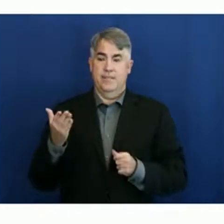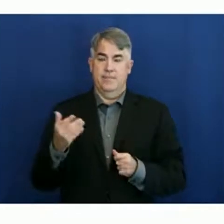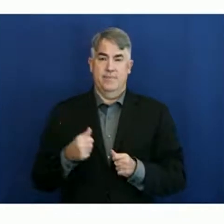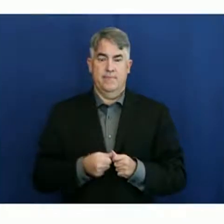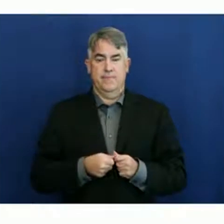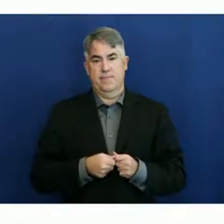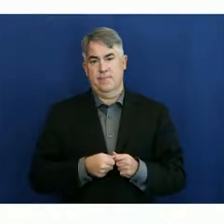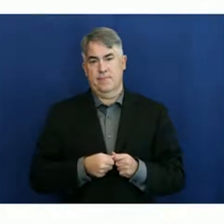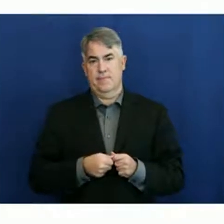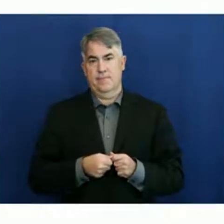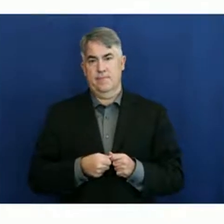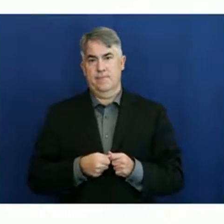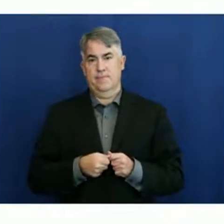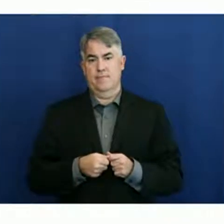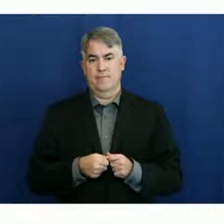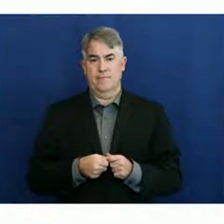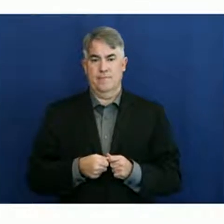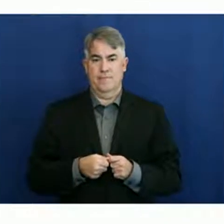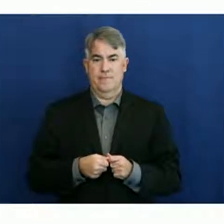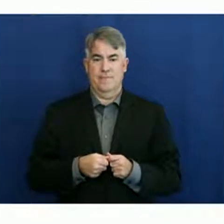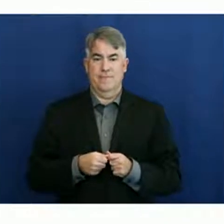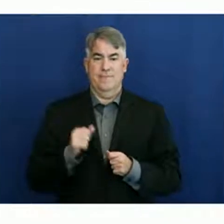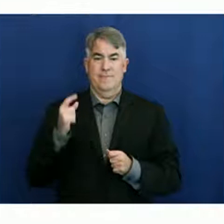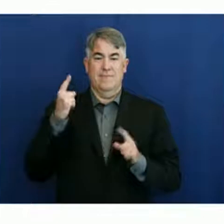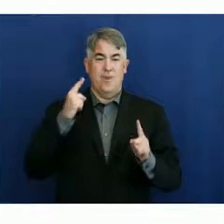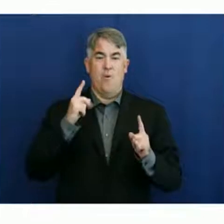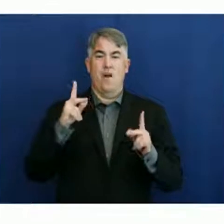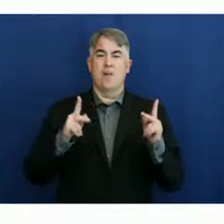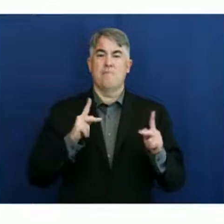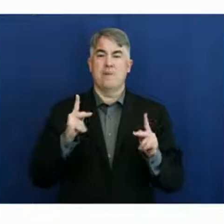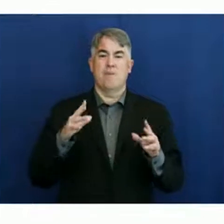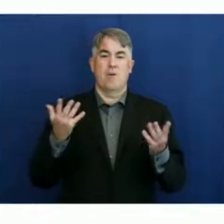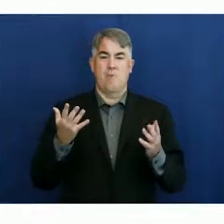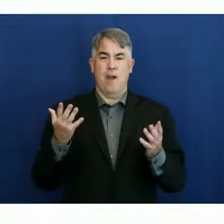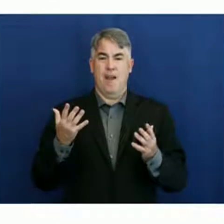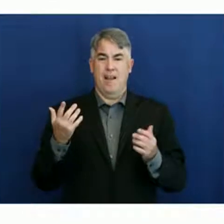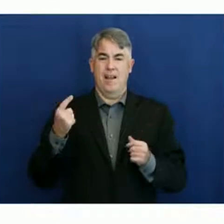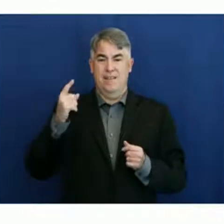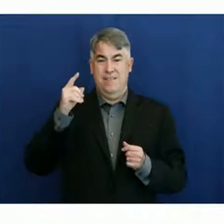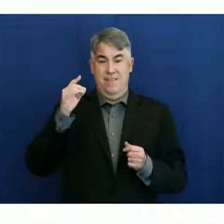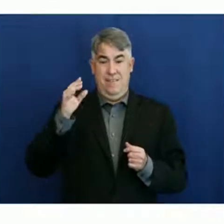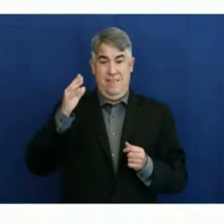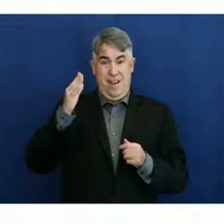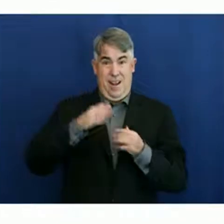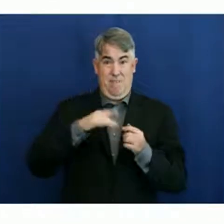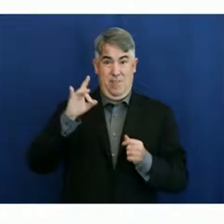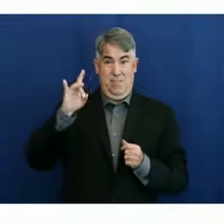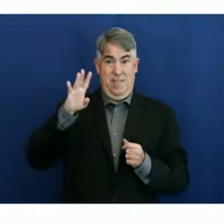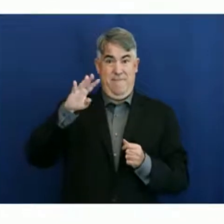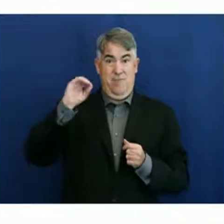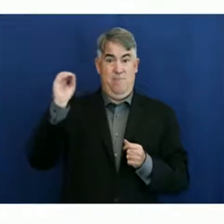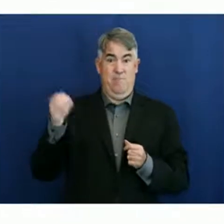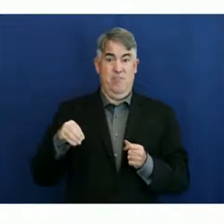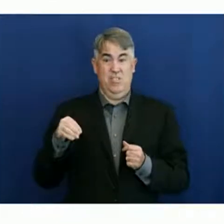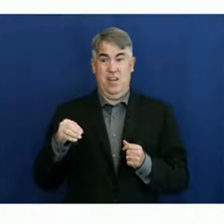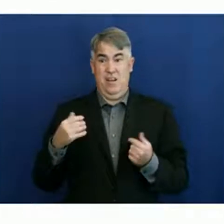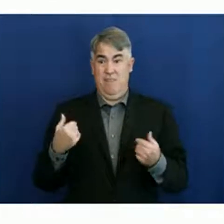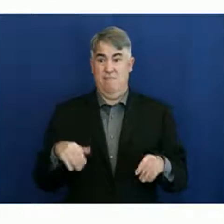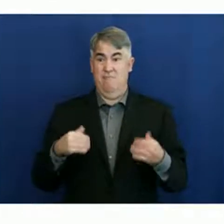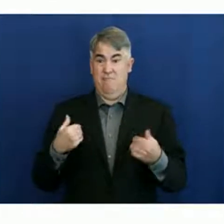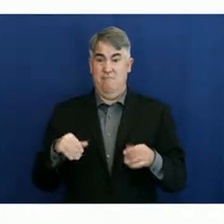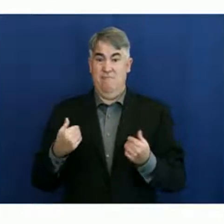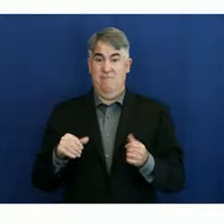right there is the goal population. Again, that's where we are, almost 84% of the way towards hitting our goal with